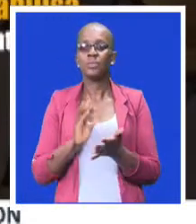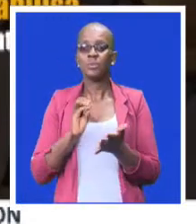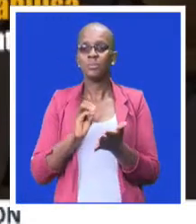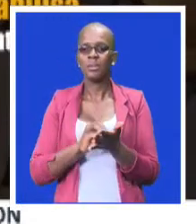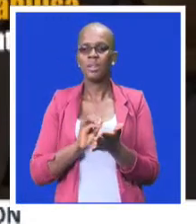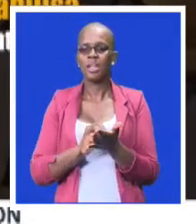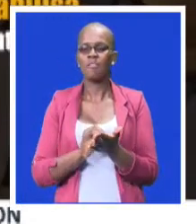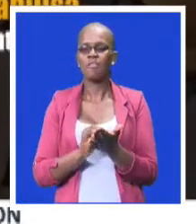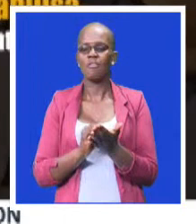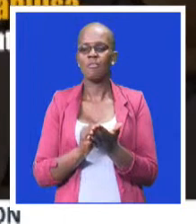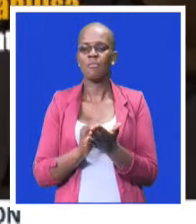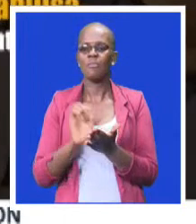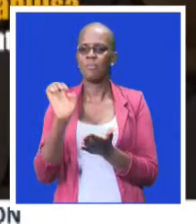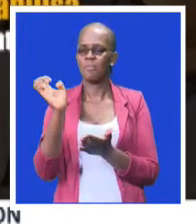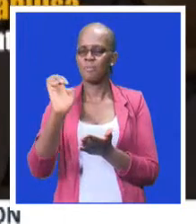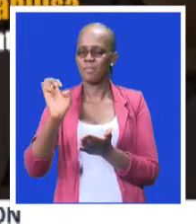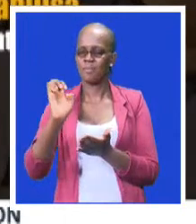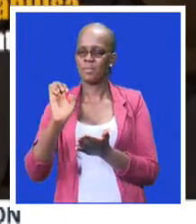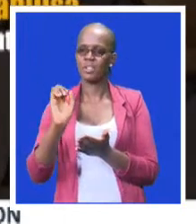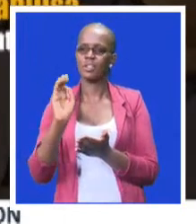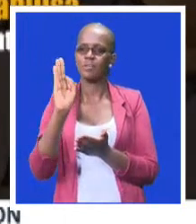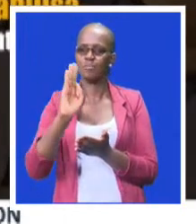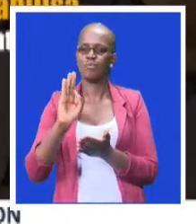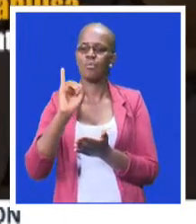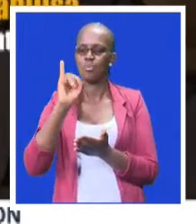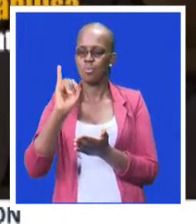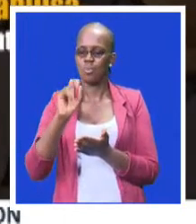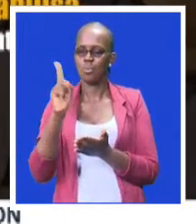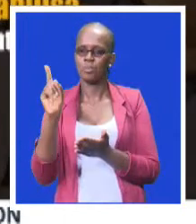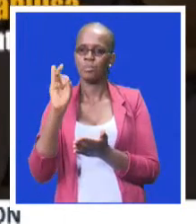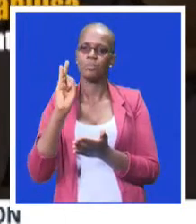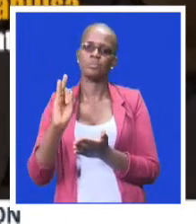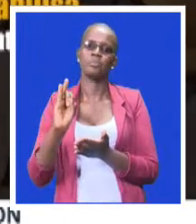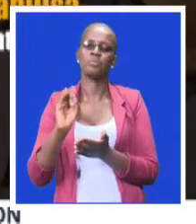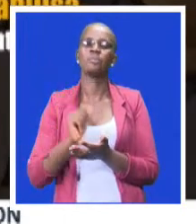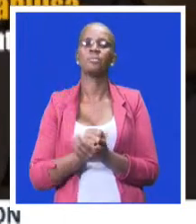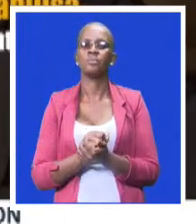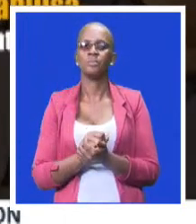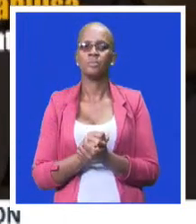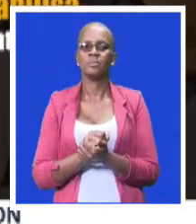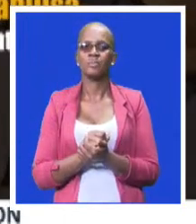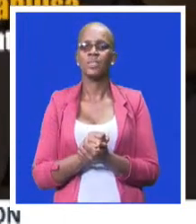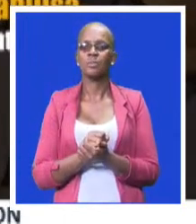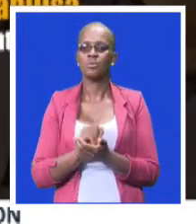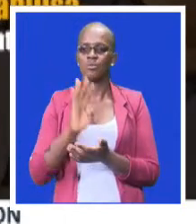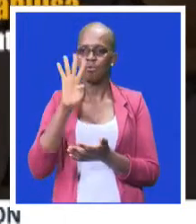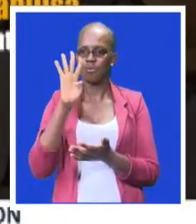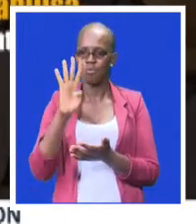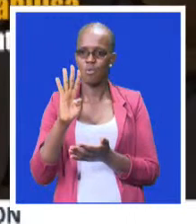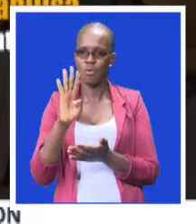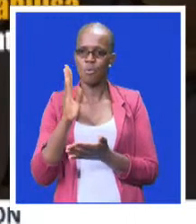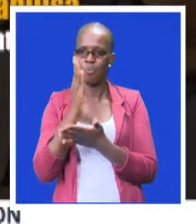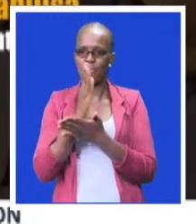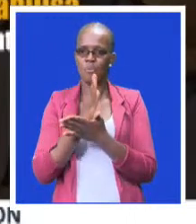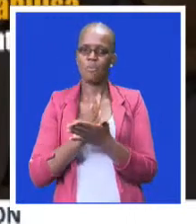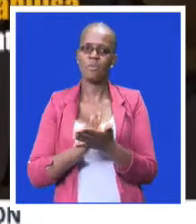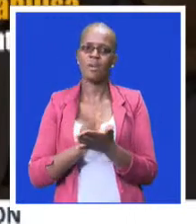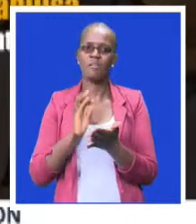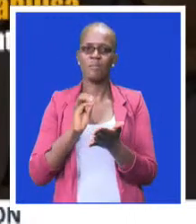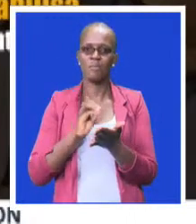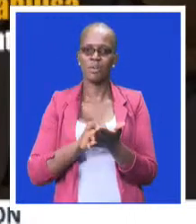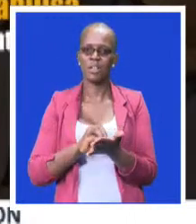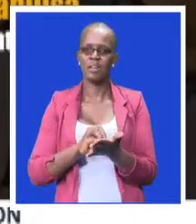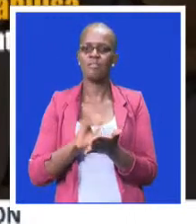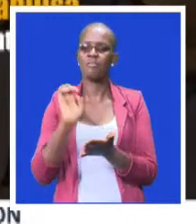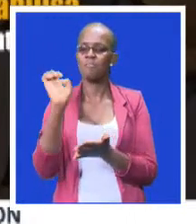English language. From 4 p.m. until 4:30 p.m. we have the Form 4 lesson, which is English